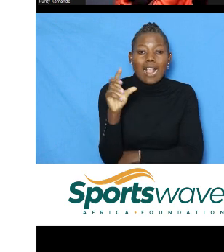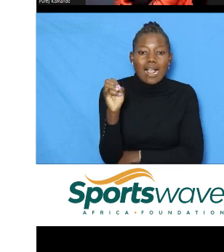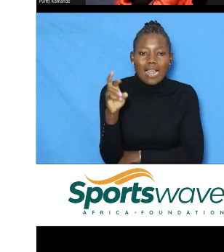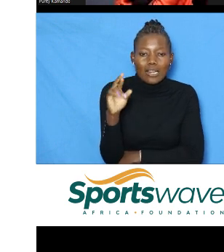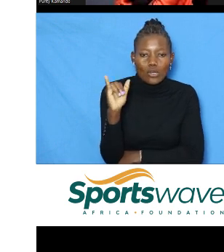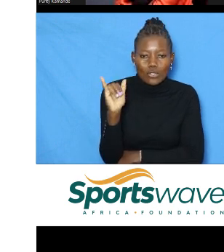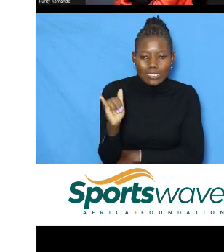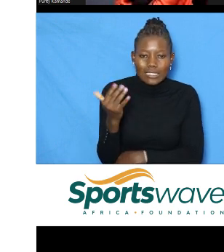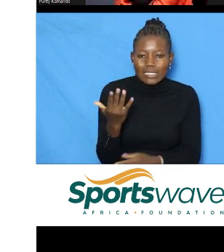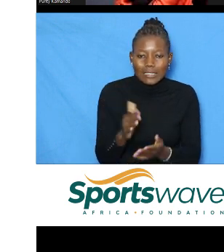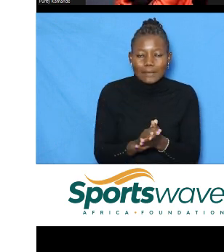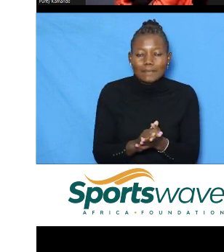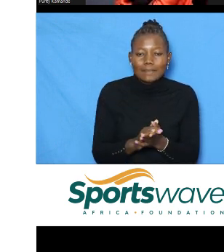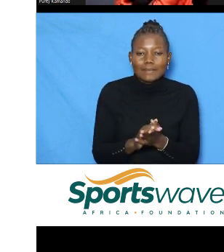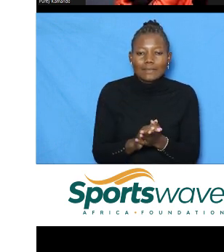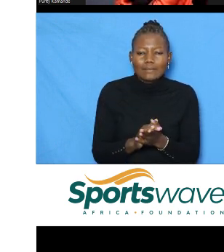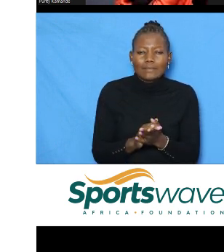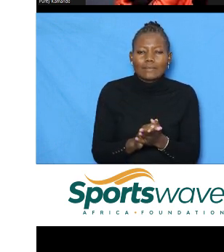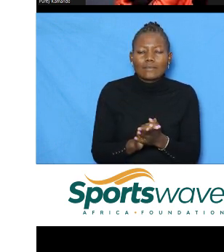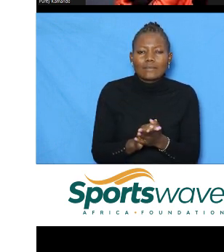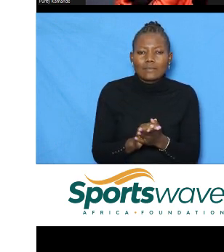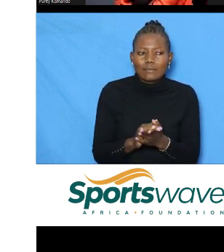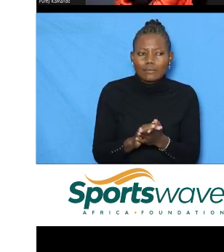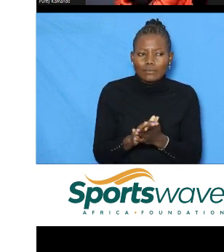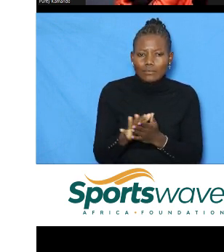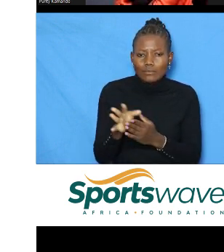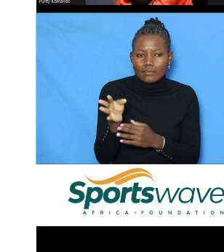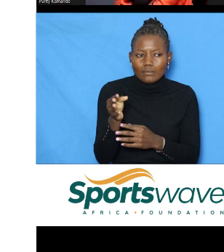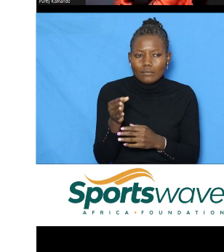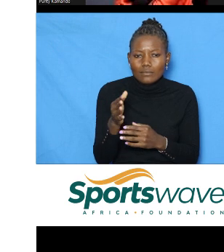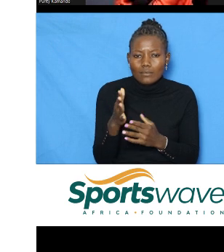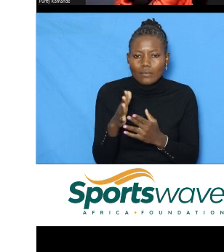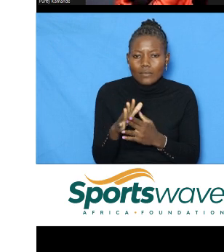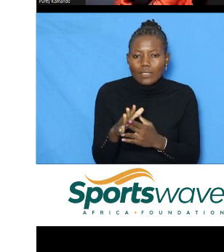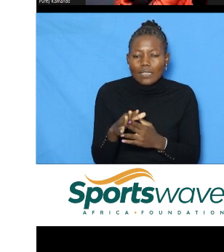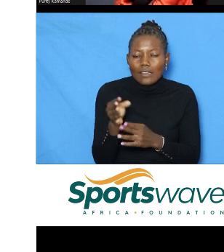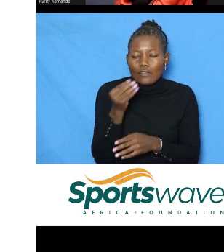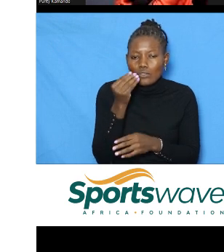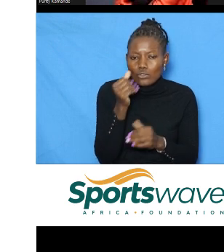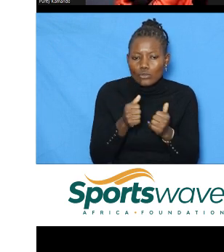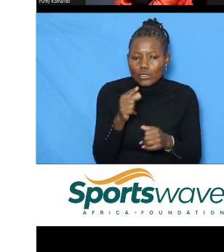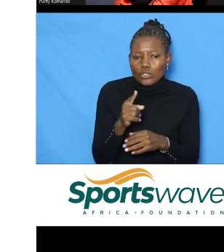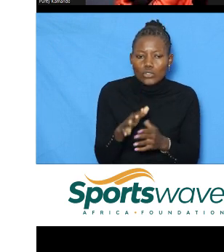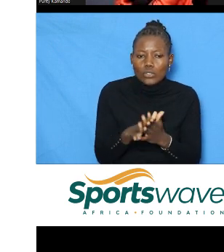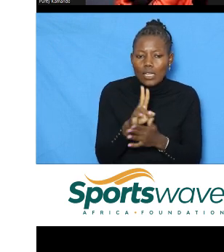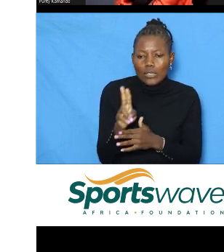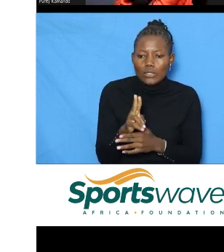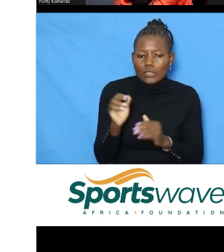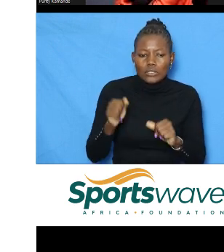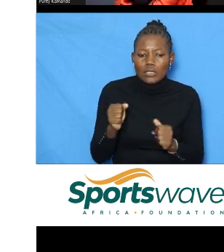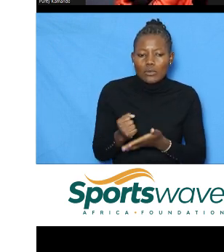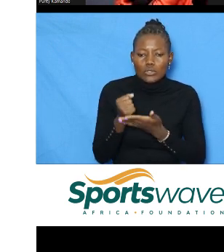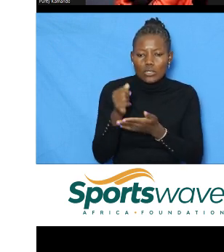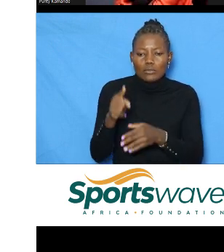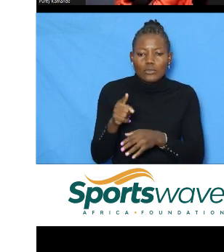Calorie density has to do with, is the amount you're taking able to take care of your needs at that particular